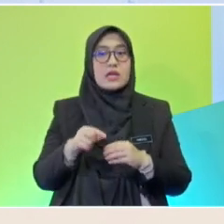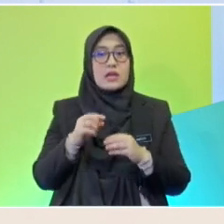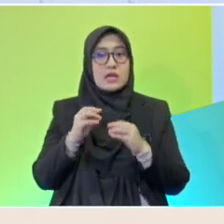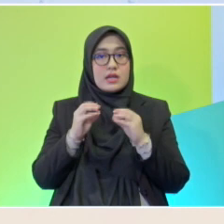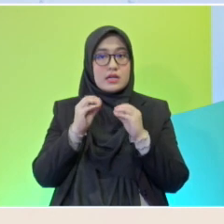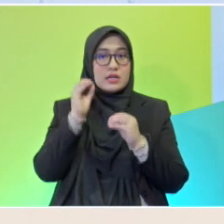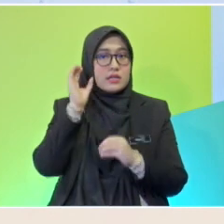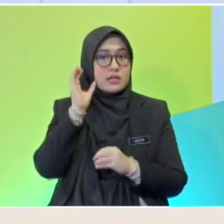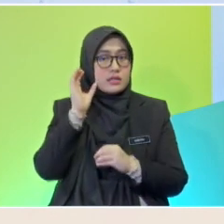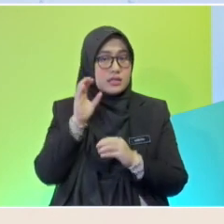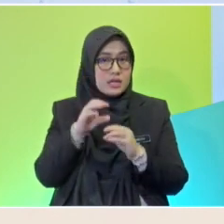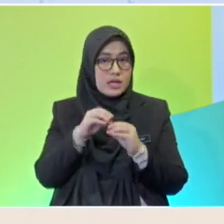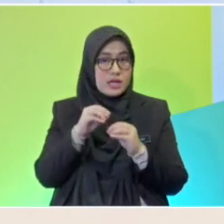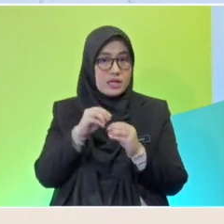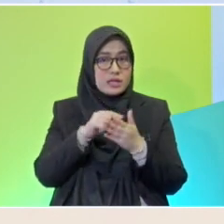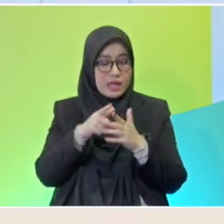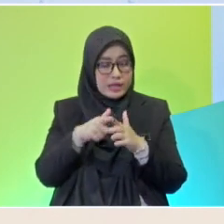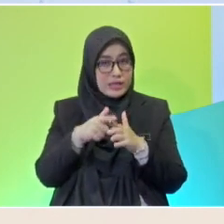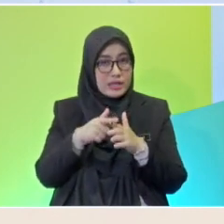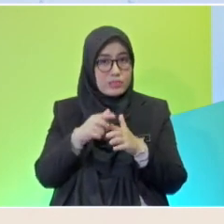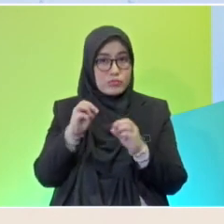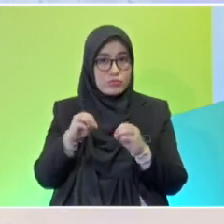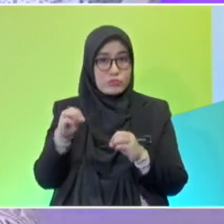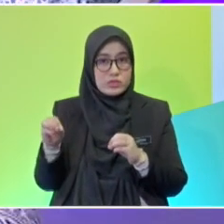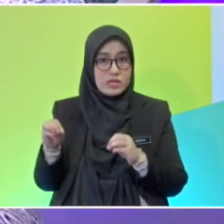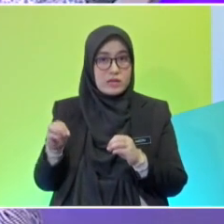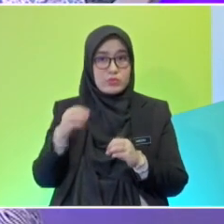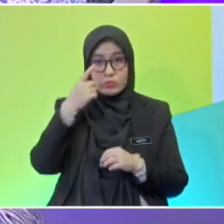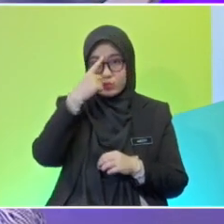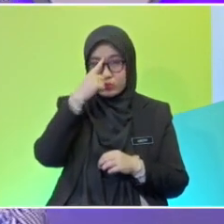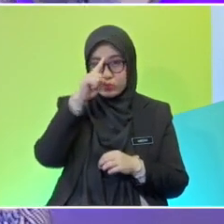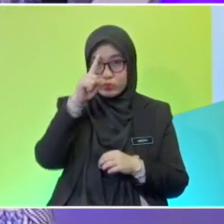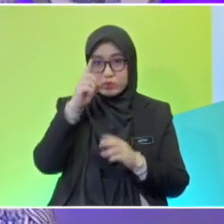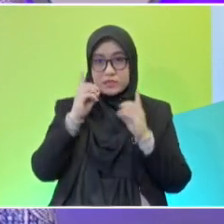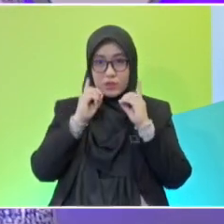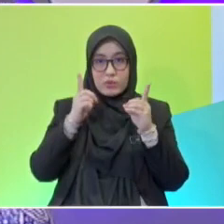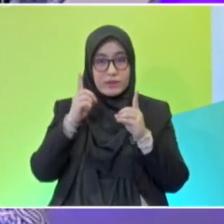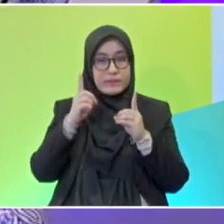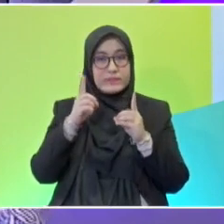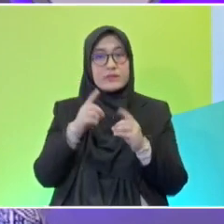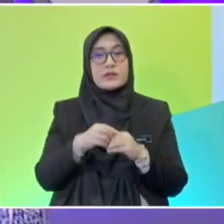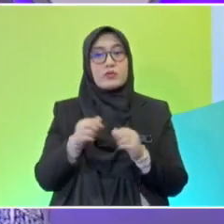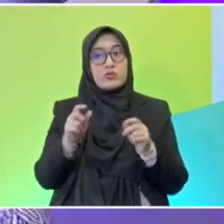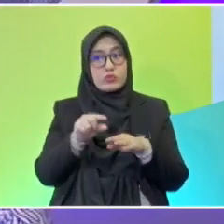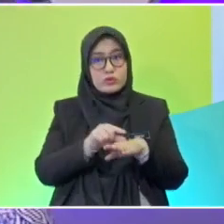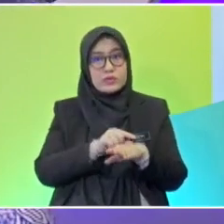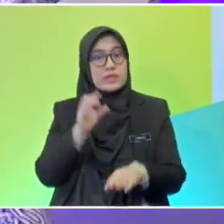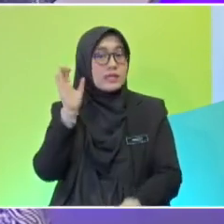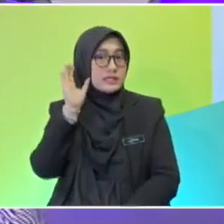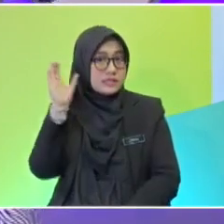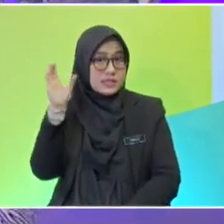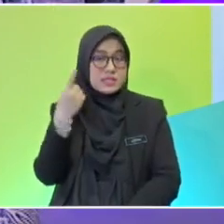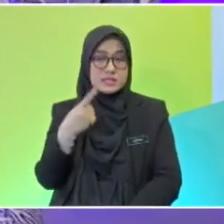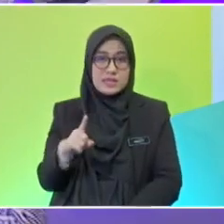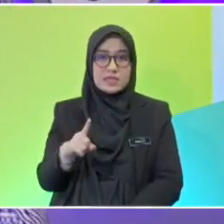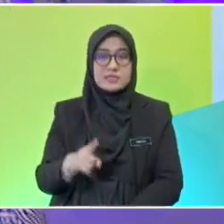a prior knowledge question. It's not a listening question. So our instruments have to test what it's supposed to test